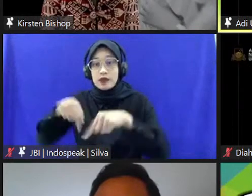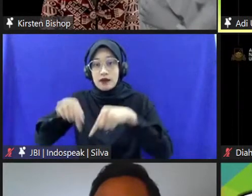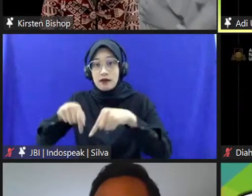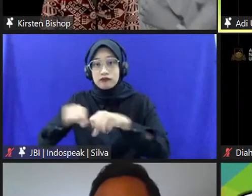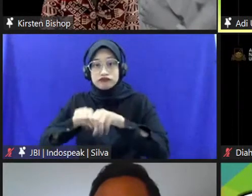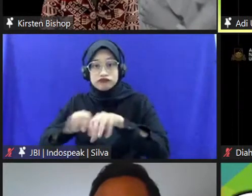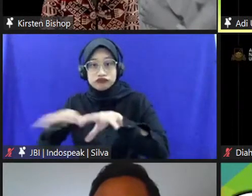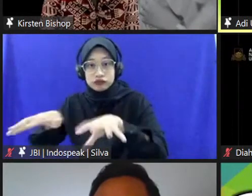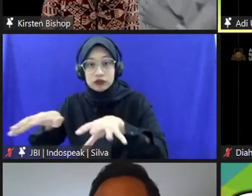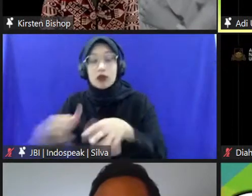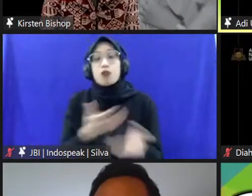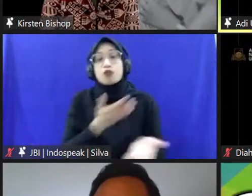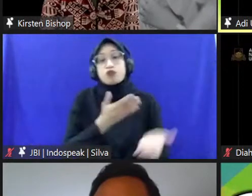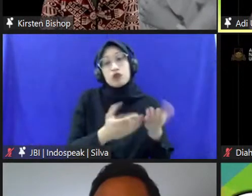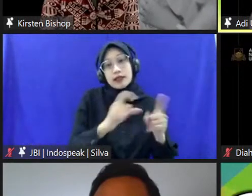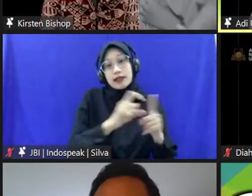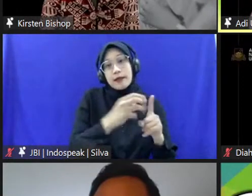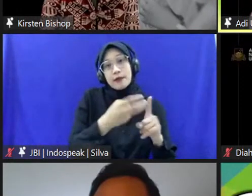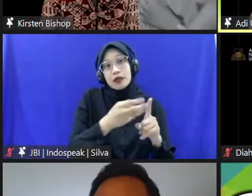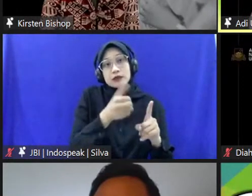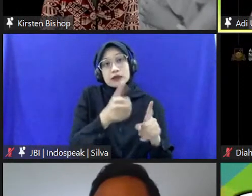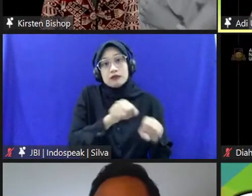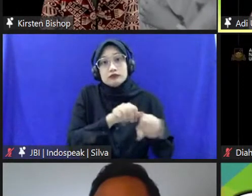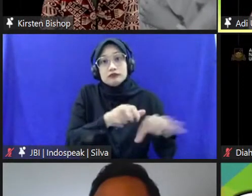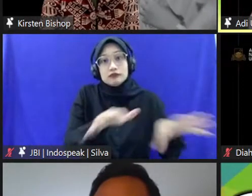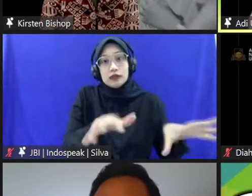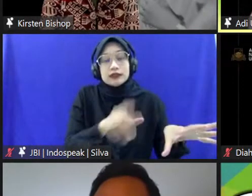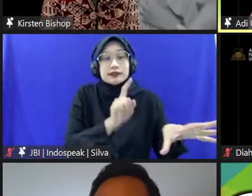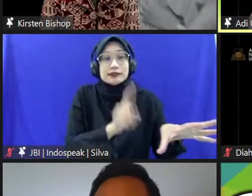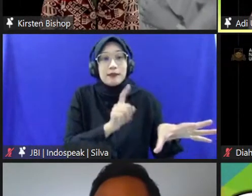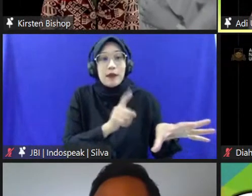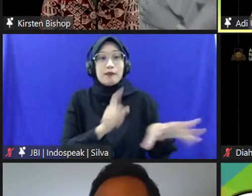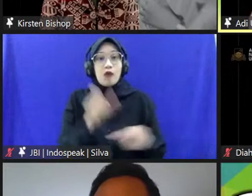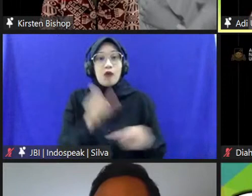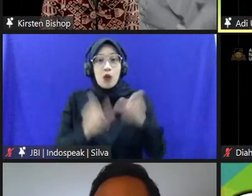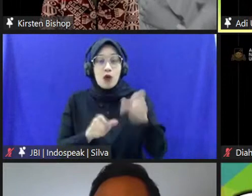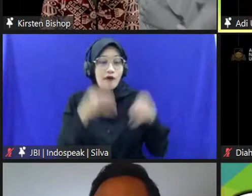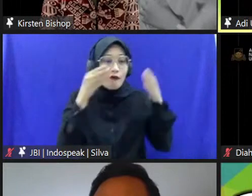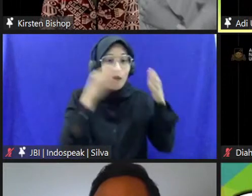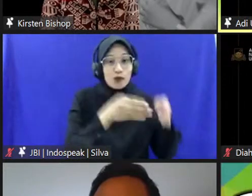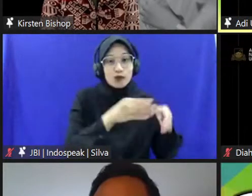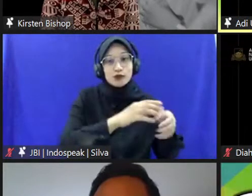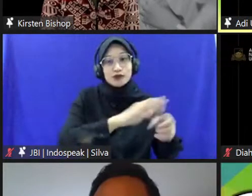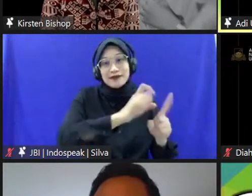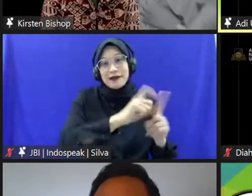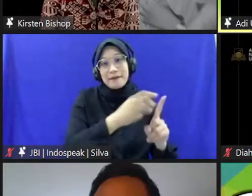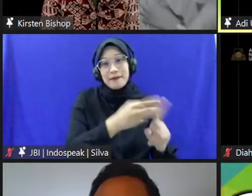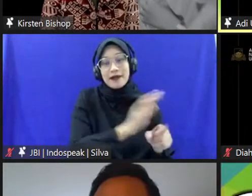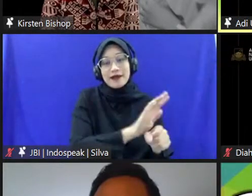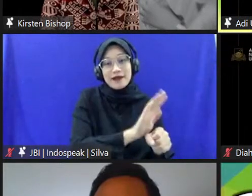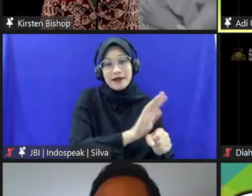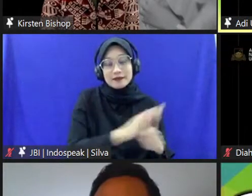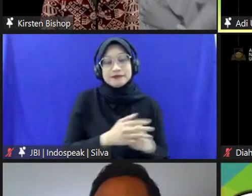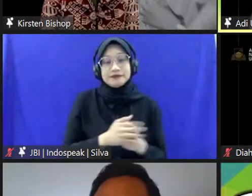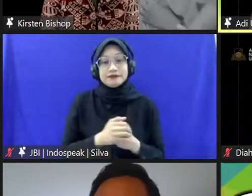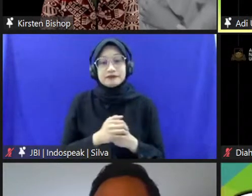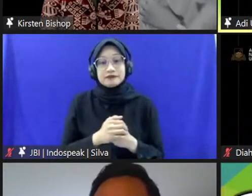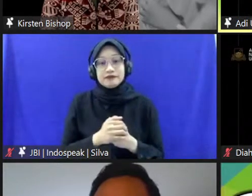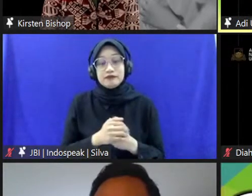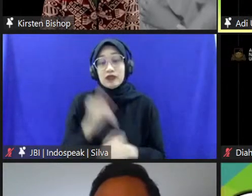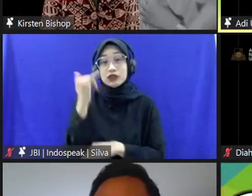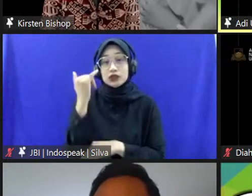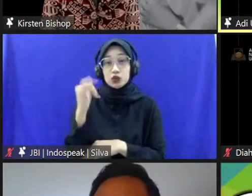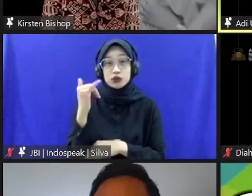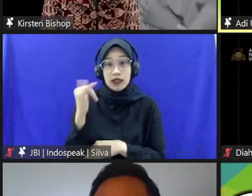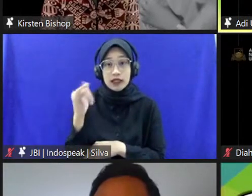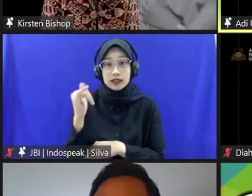Fortunately, in Yogyakarta city and also Yogyakarta province generally, where the COVID is also,